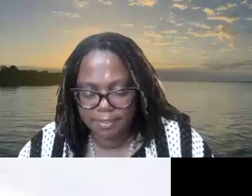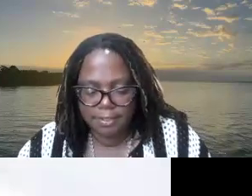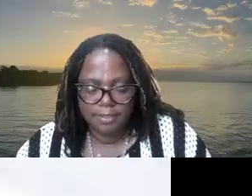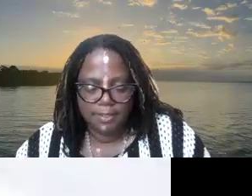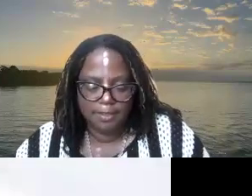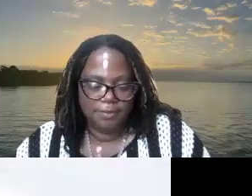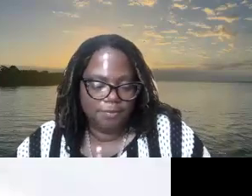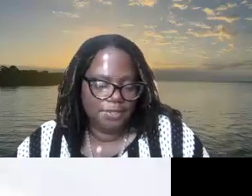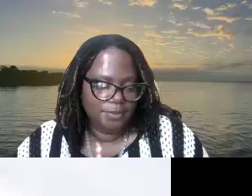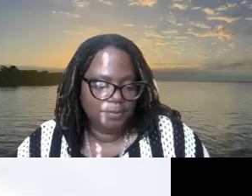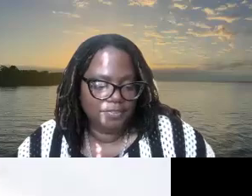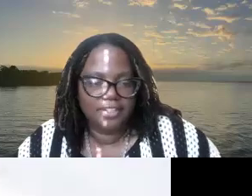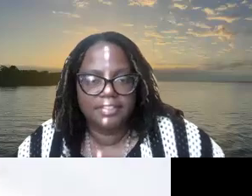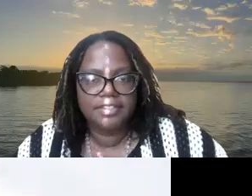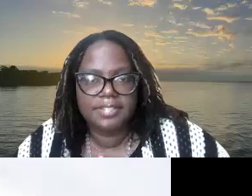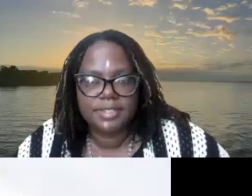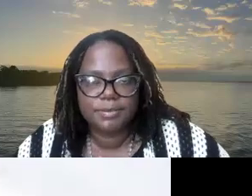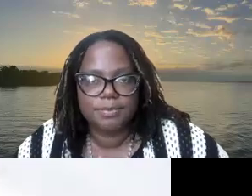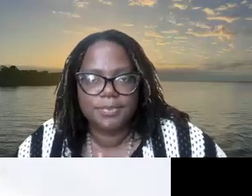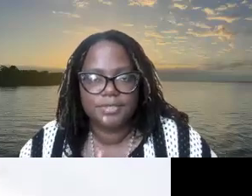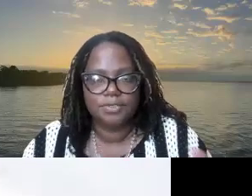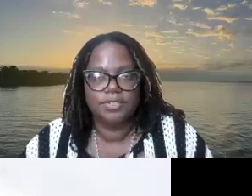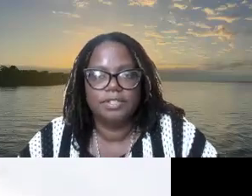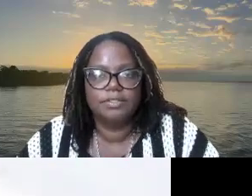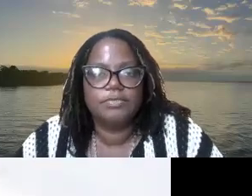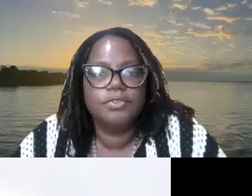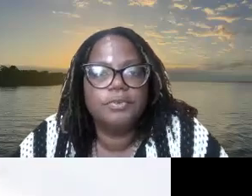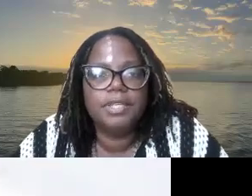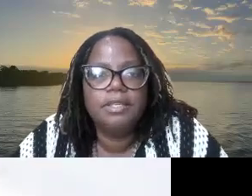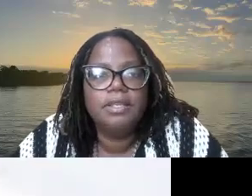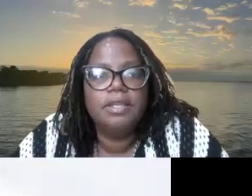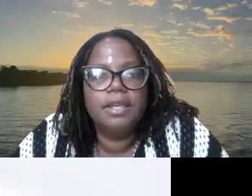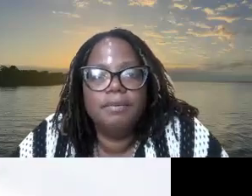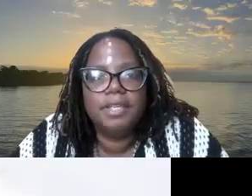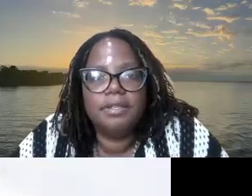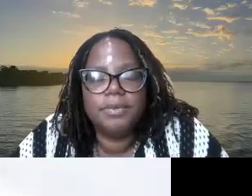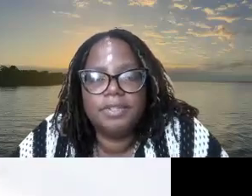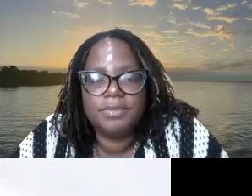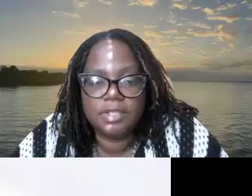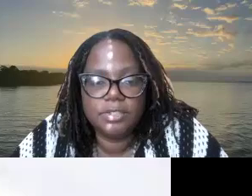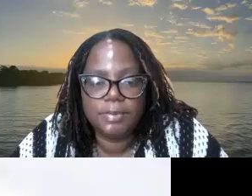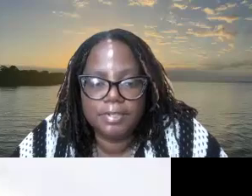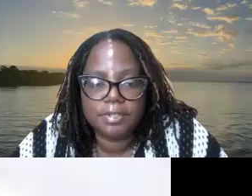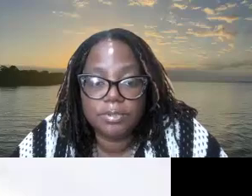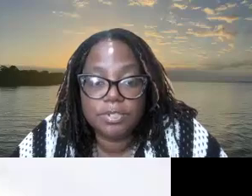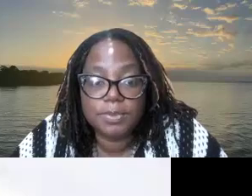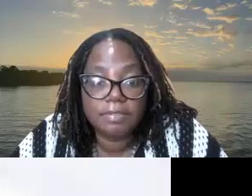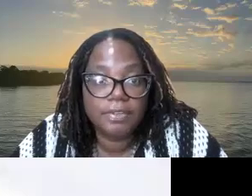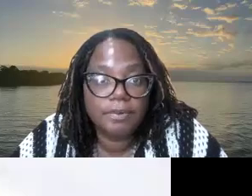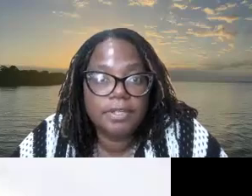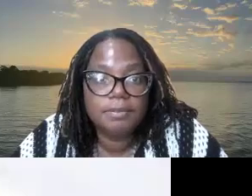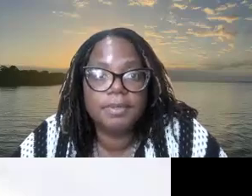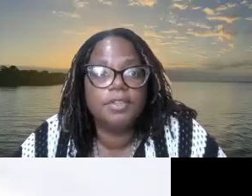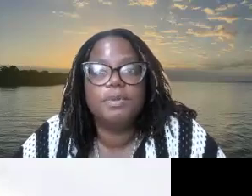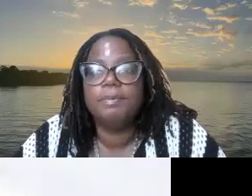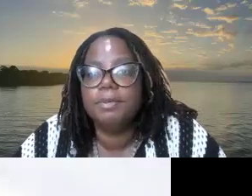focused on my being a woman of color, because that's what this retreat here is for me. And the work that I'm talking to you about is culture